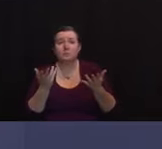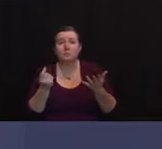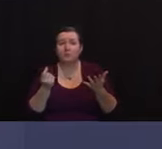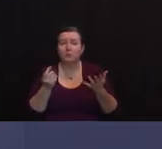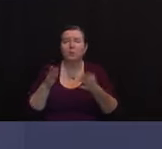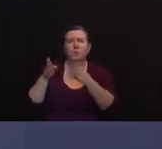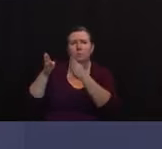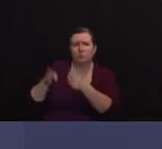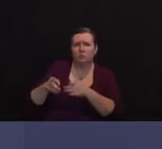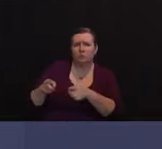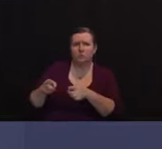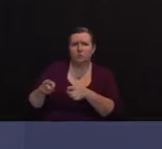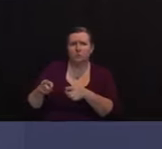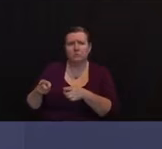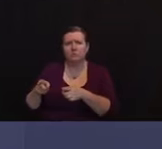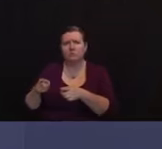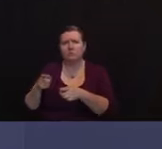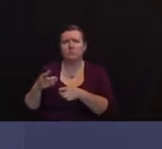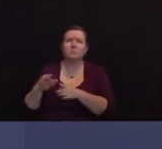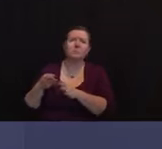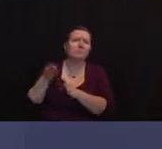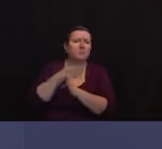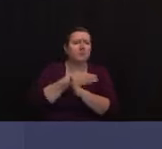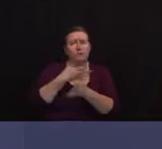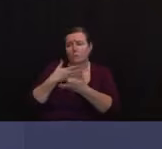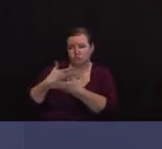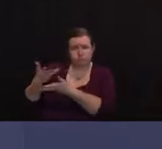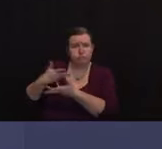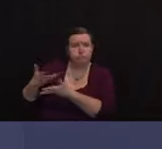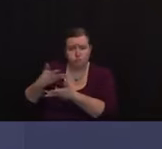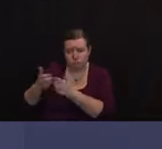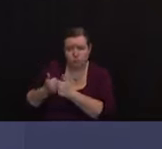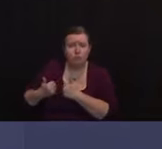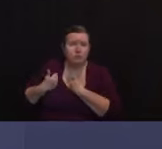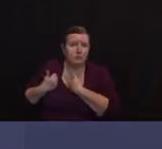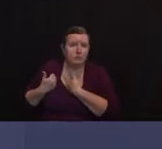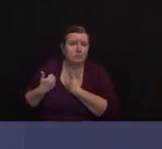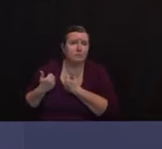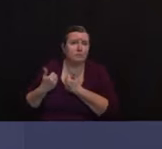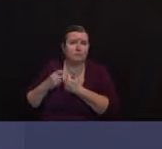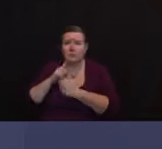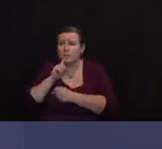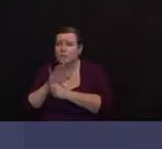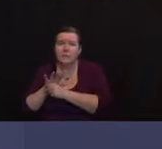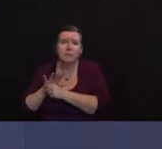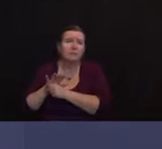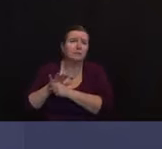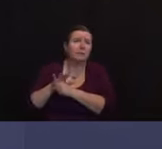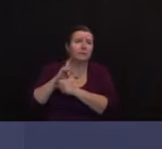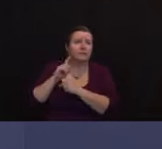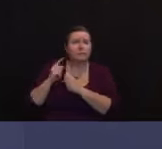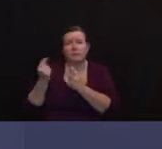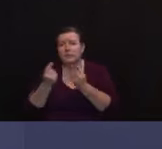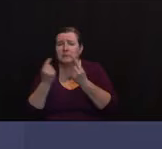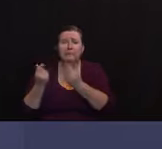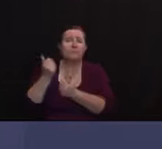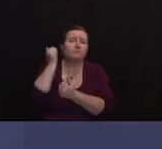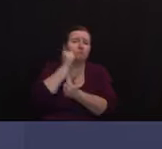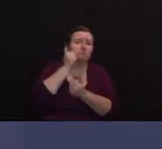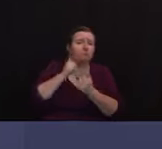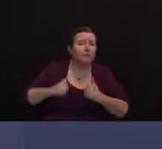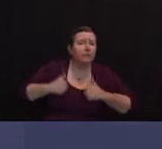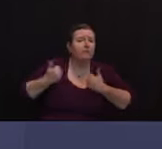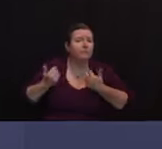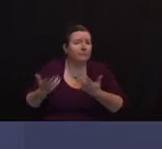with the resident or is committed to providing assistance with activities of daily living. These caregivers would include a family